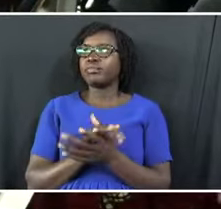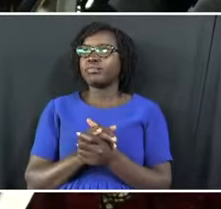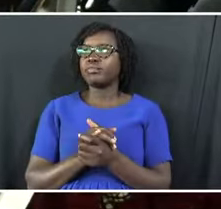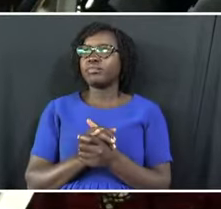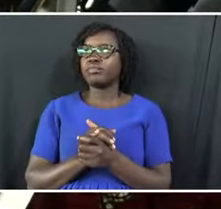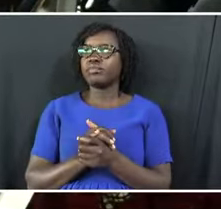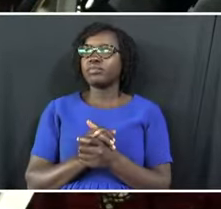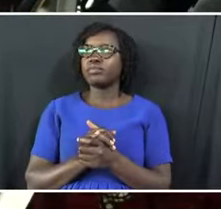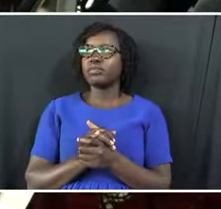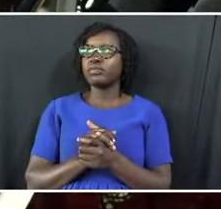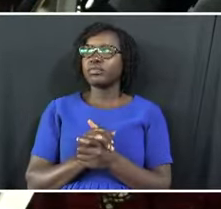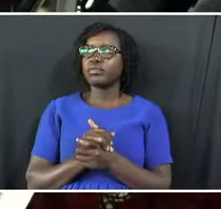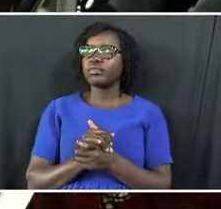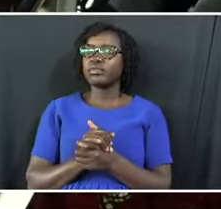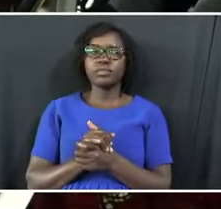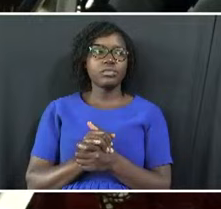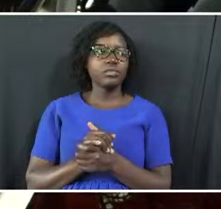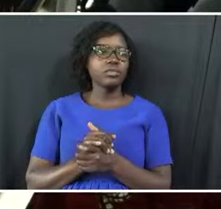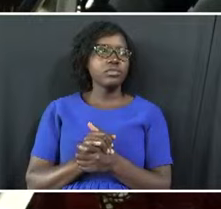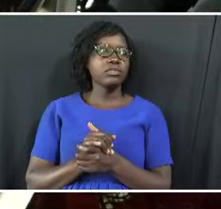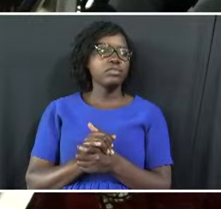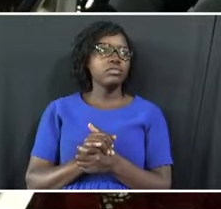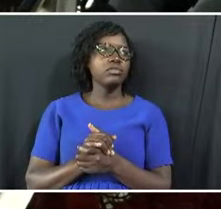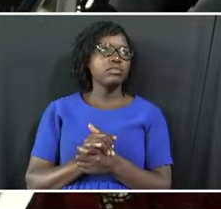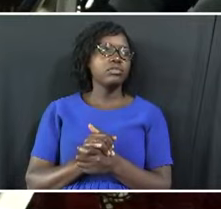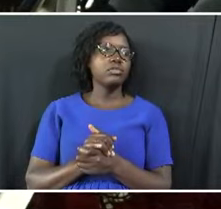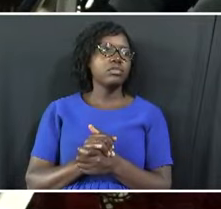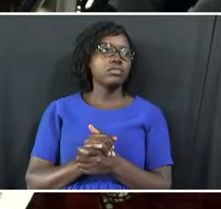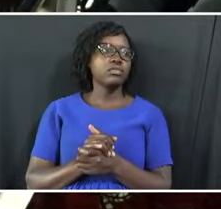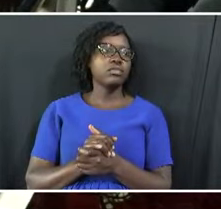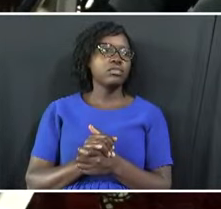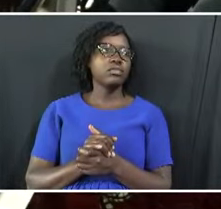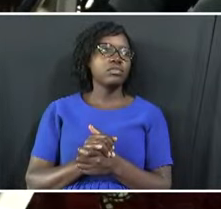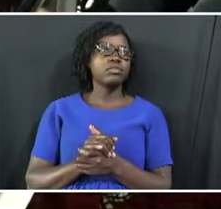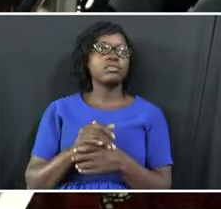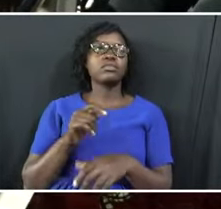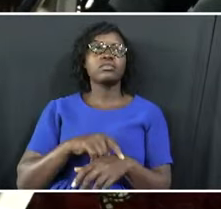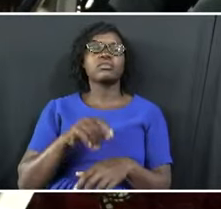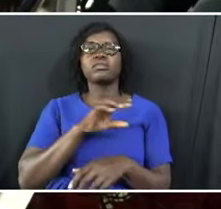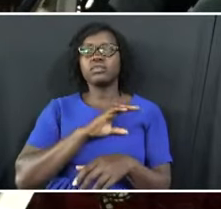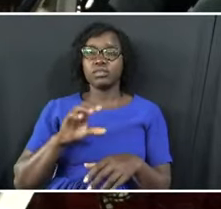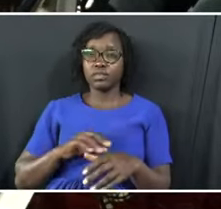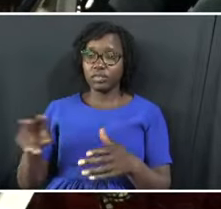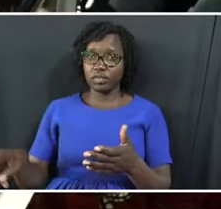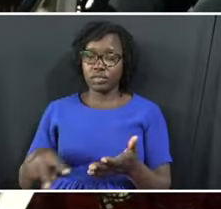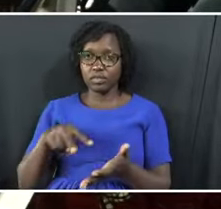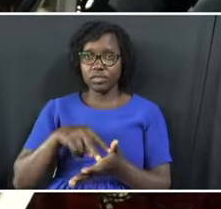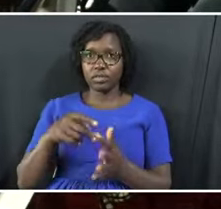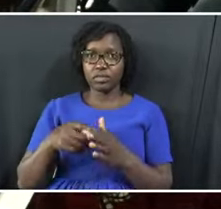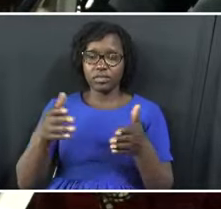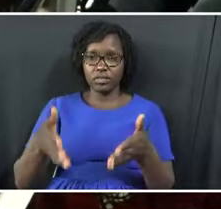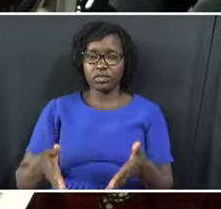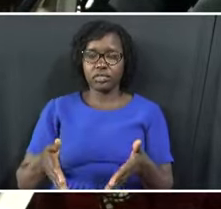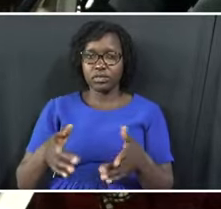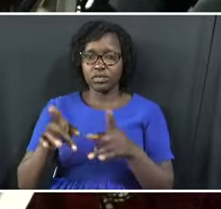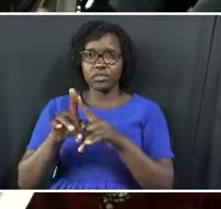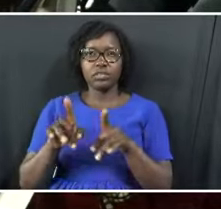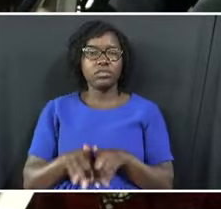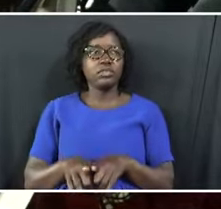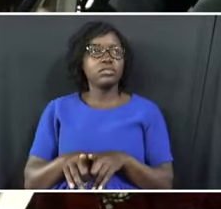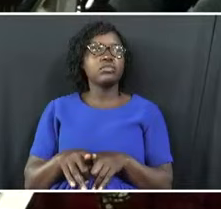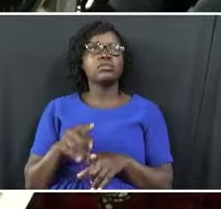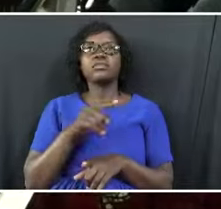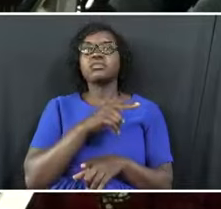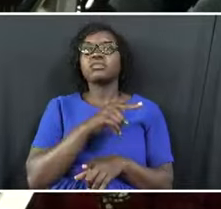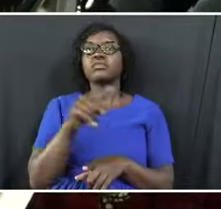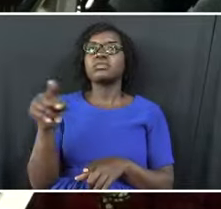also. Bible says that when Christ arose from the grave also, those